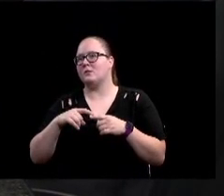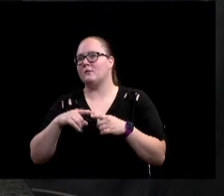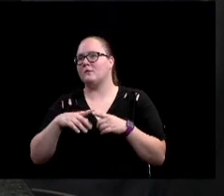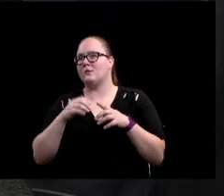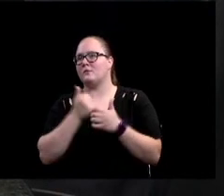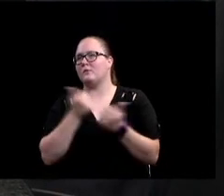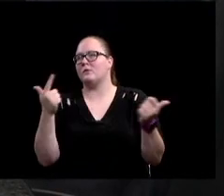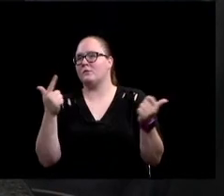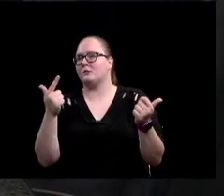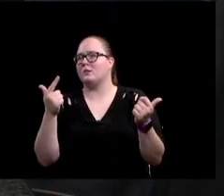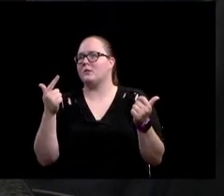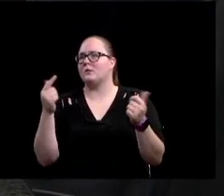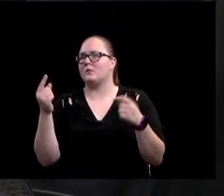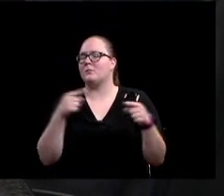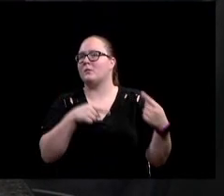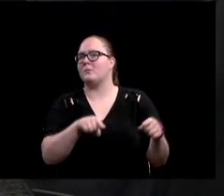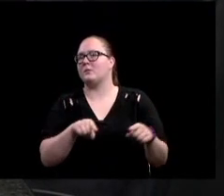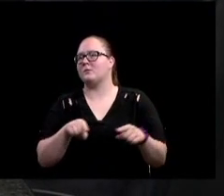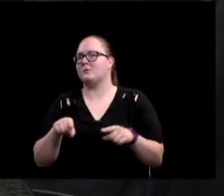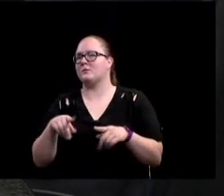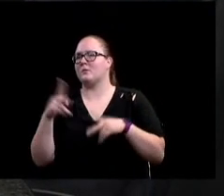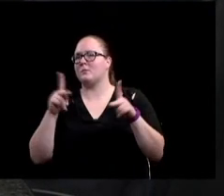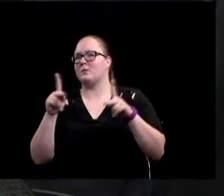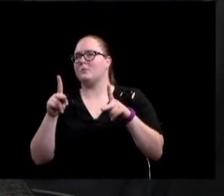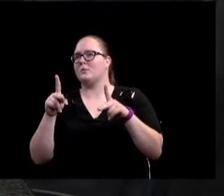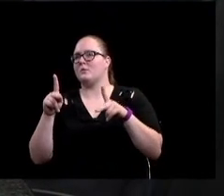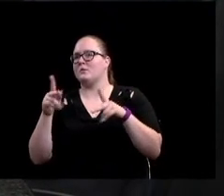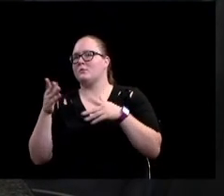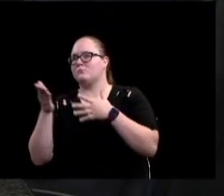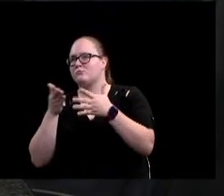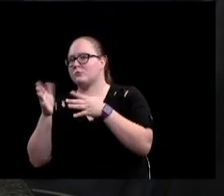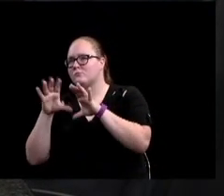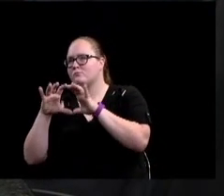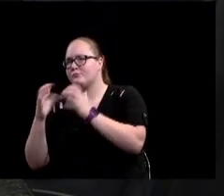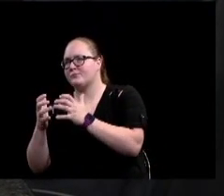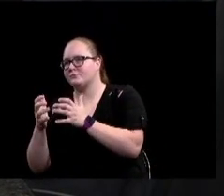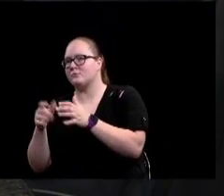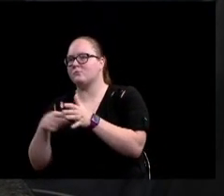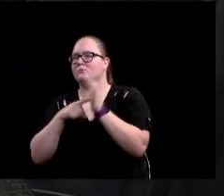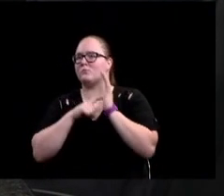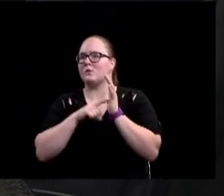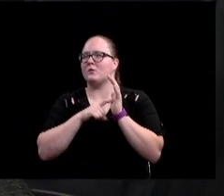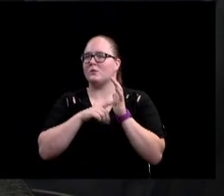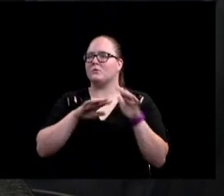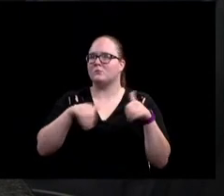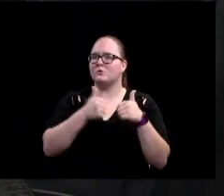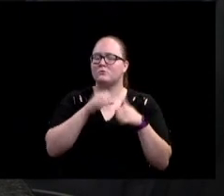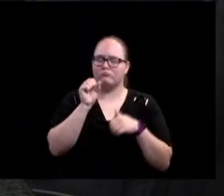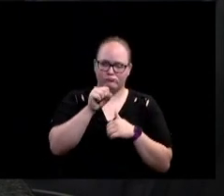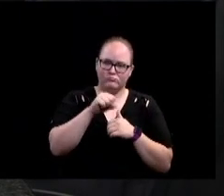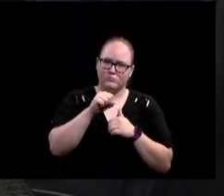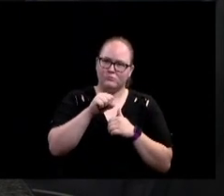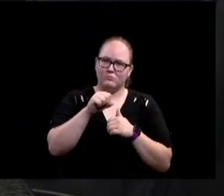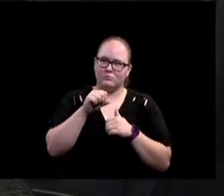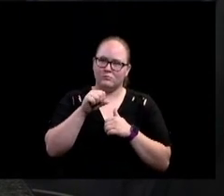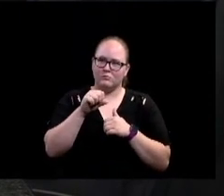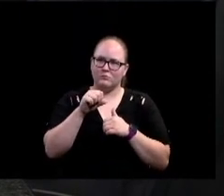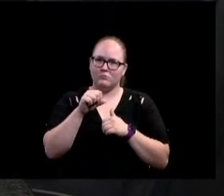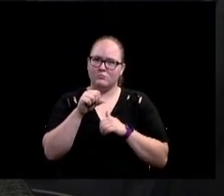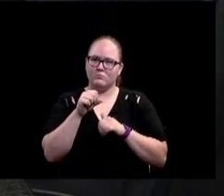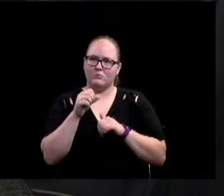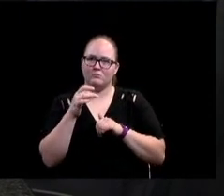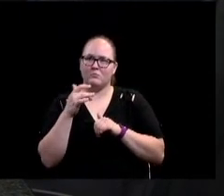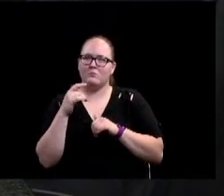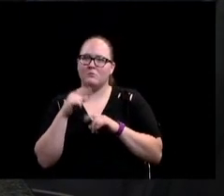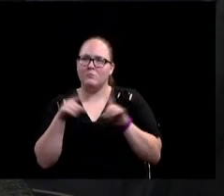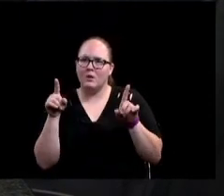some challenges there, but I feel like we have a strong reputation for consequence when